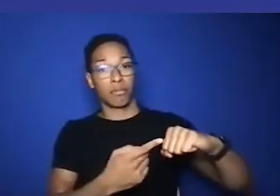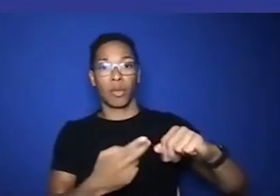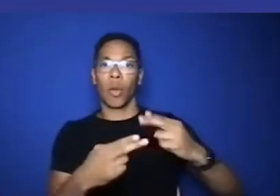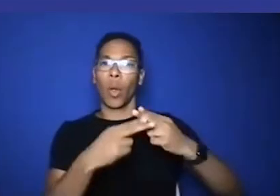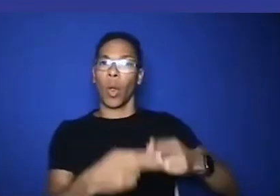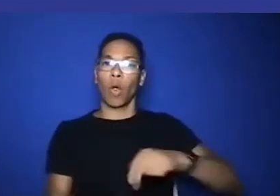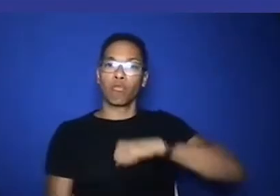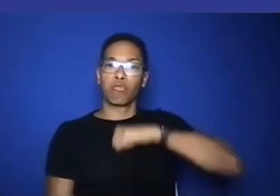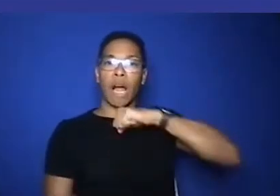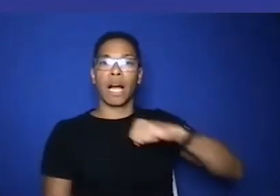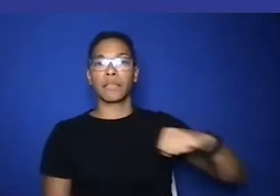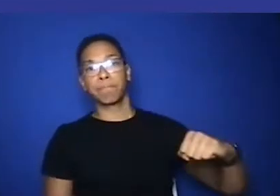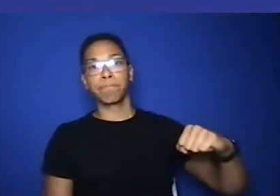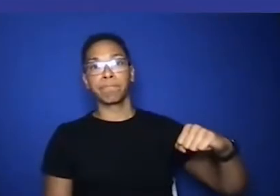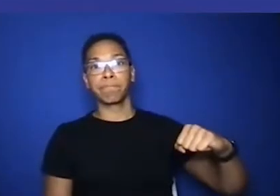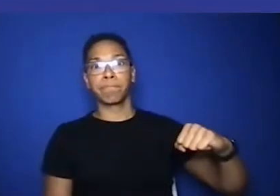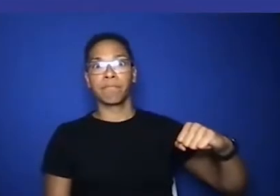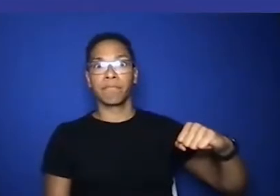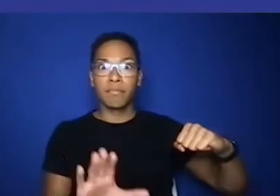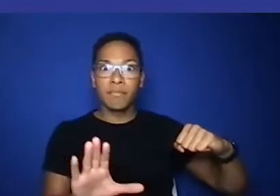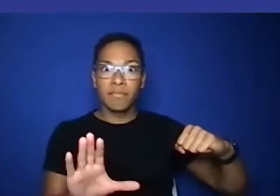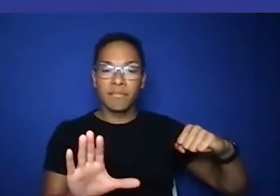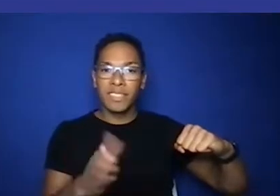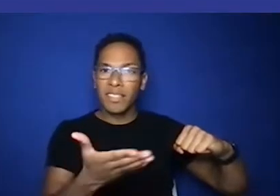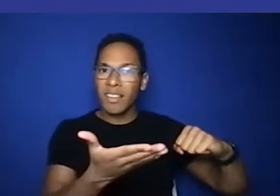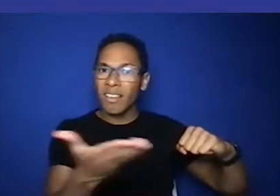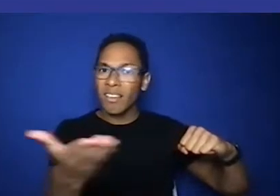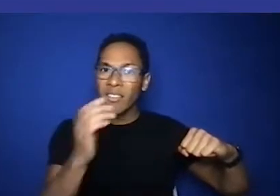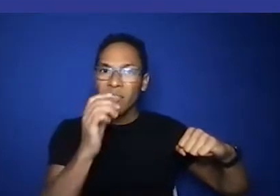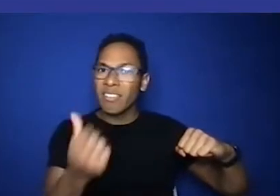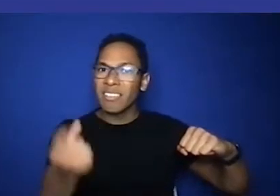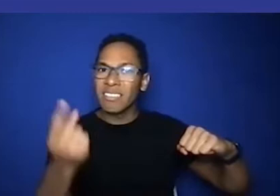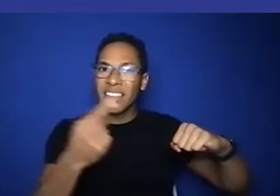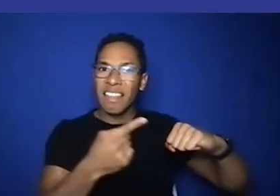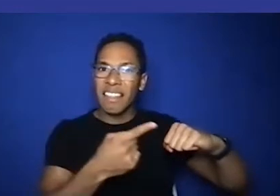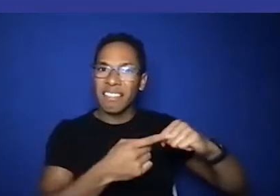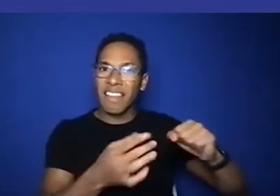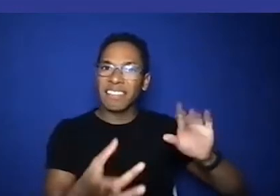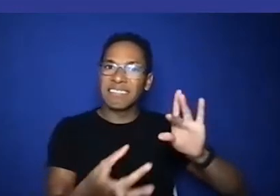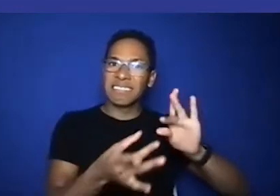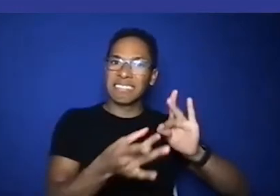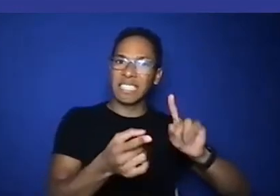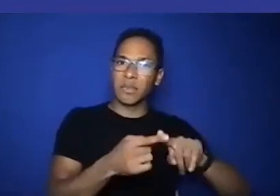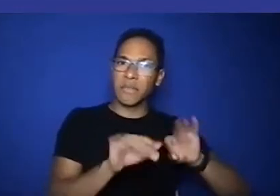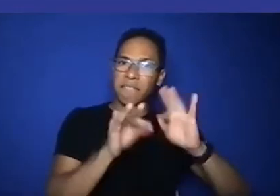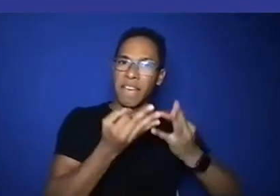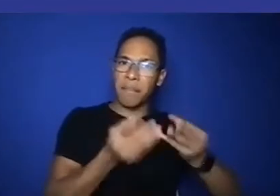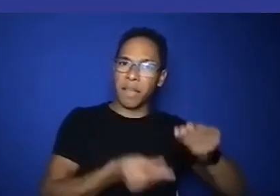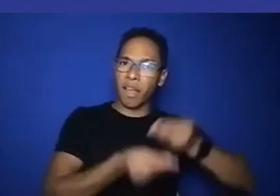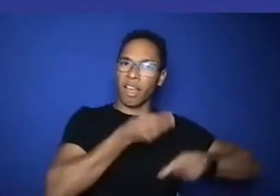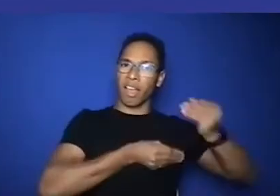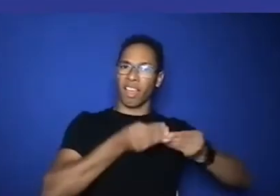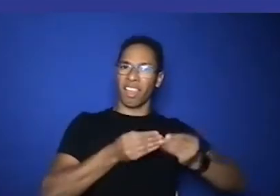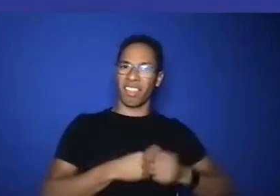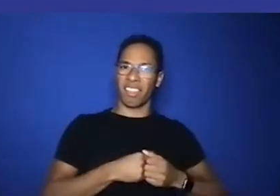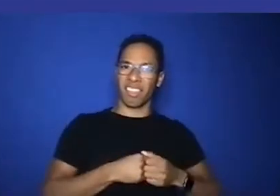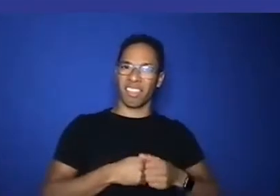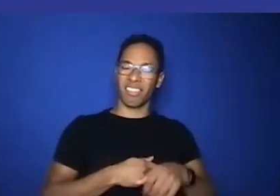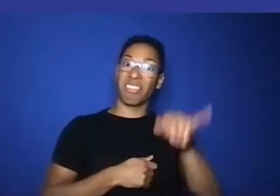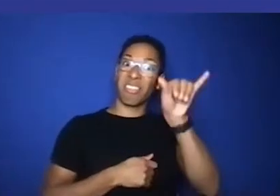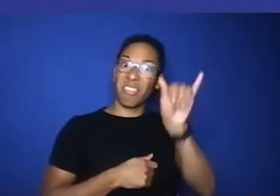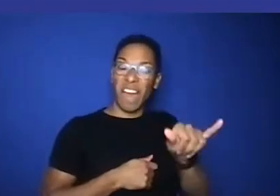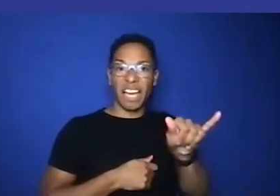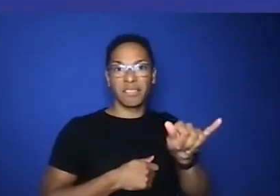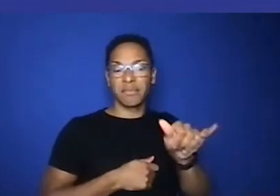animate thing in the language. And just like how that in and of itself is a violence.